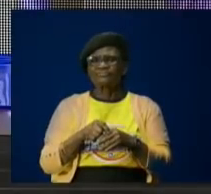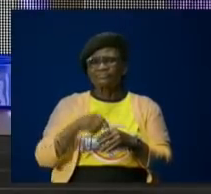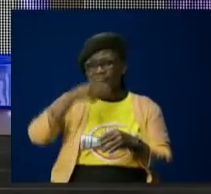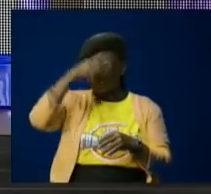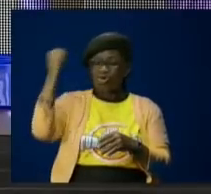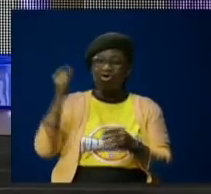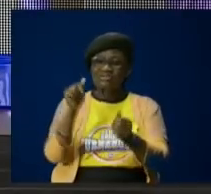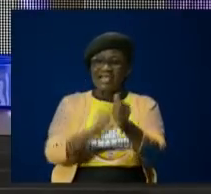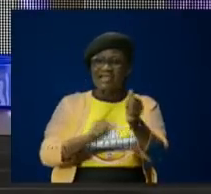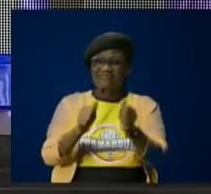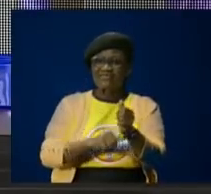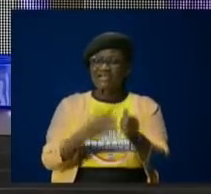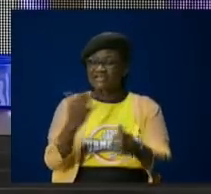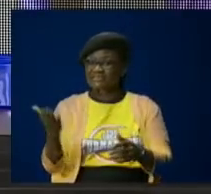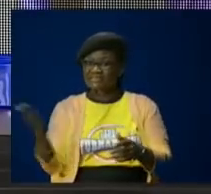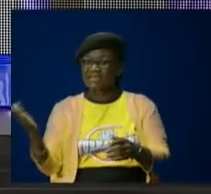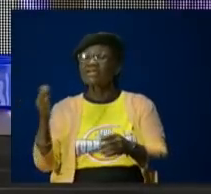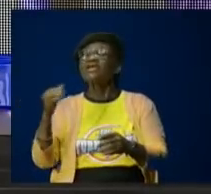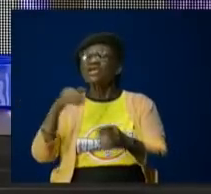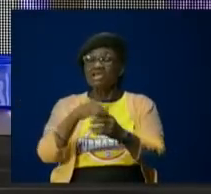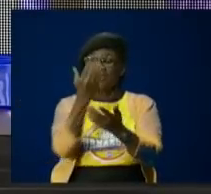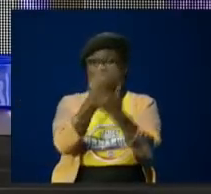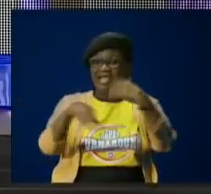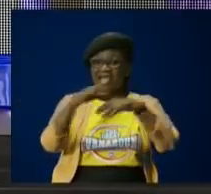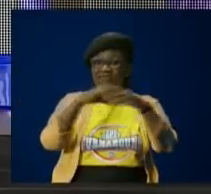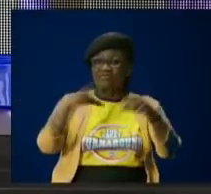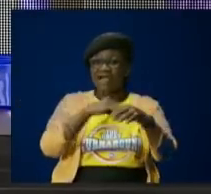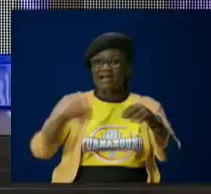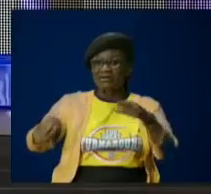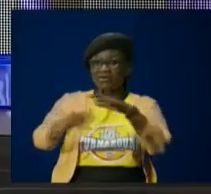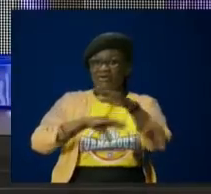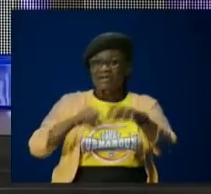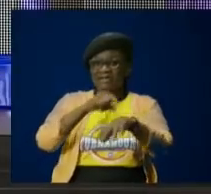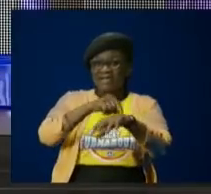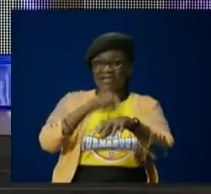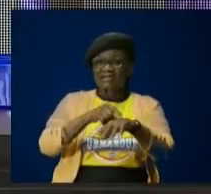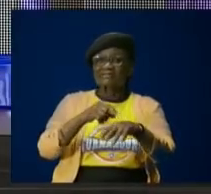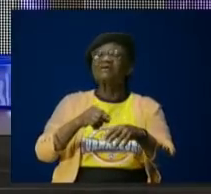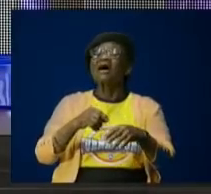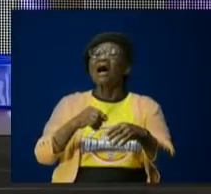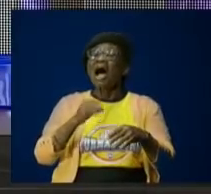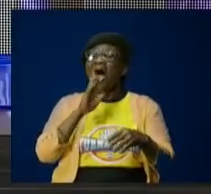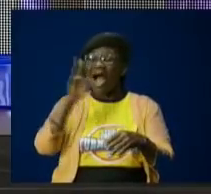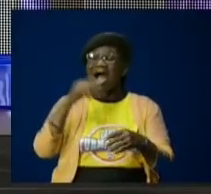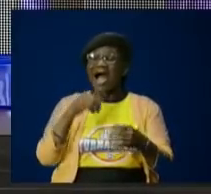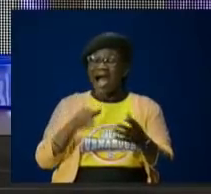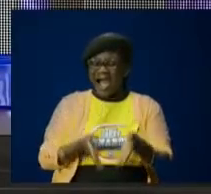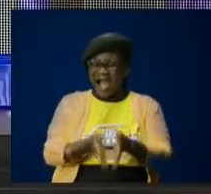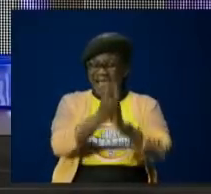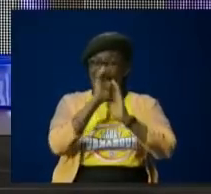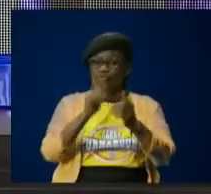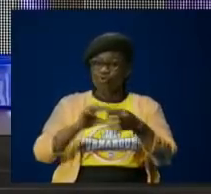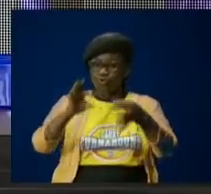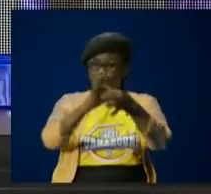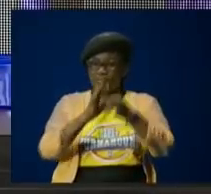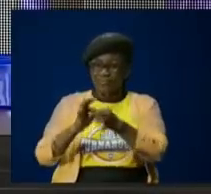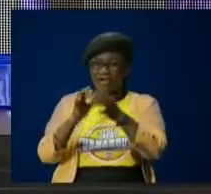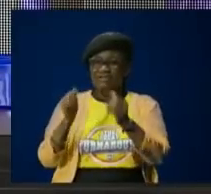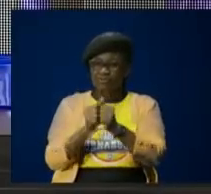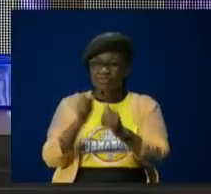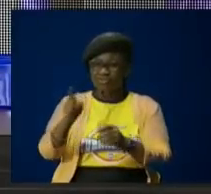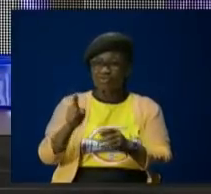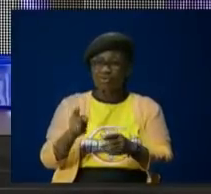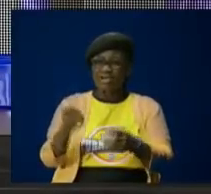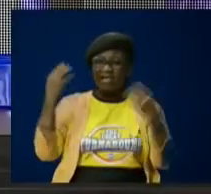Because everything in heaven, on earth, and underneath the earth has to cooperate with you. Angels